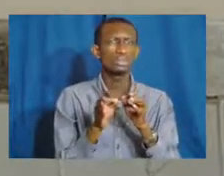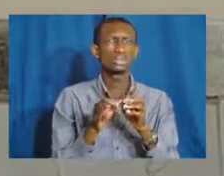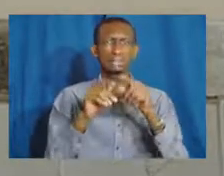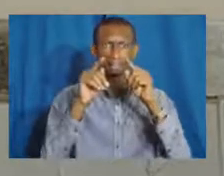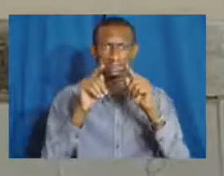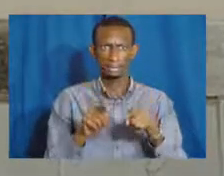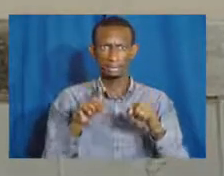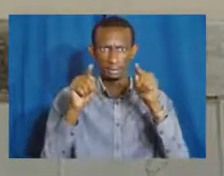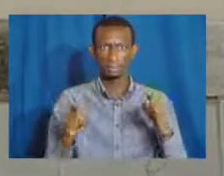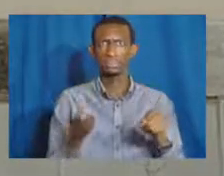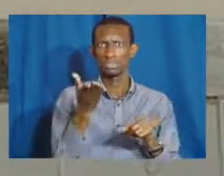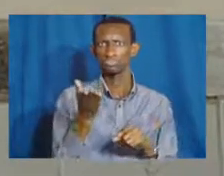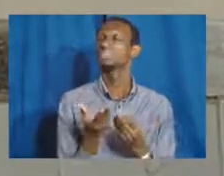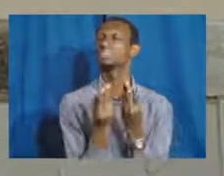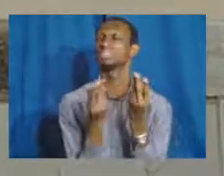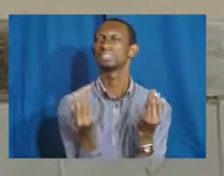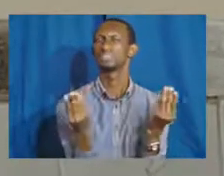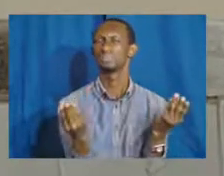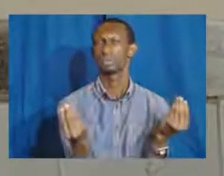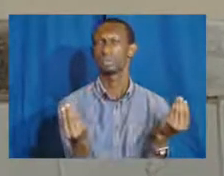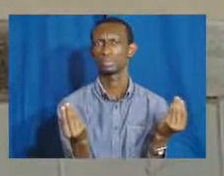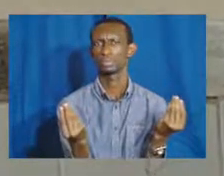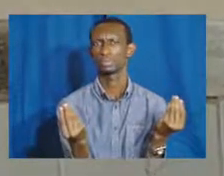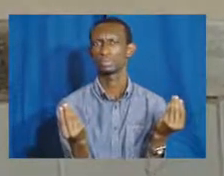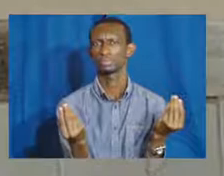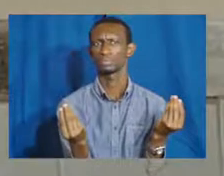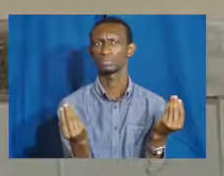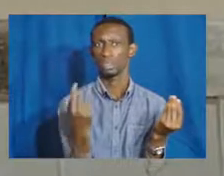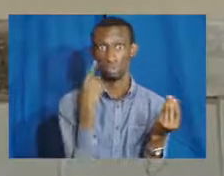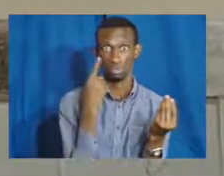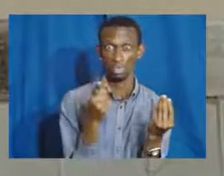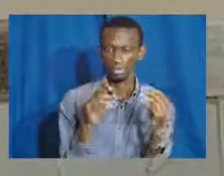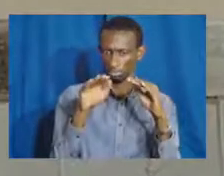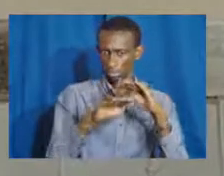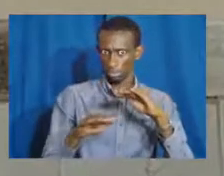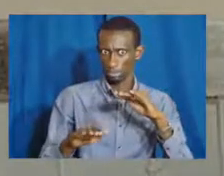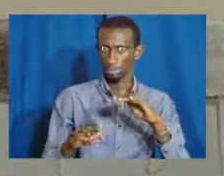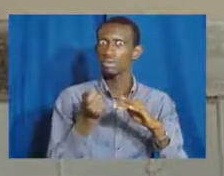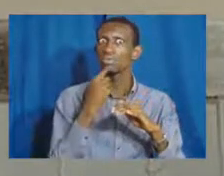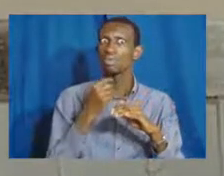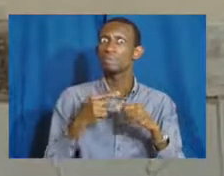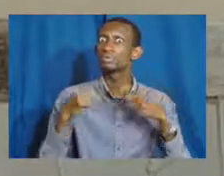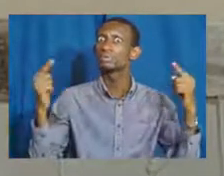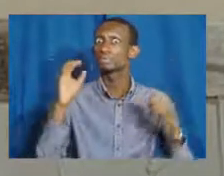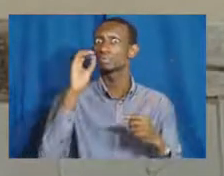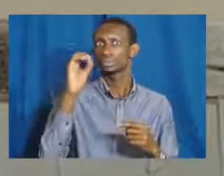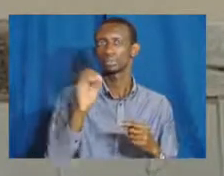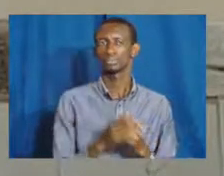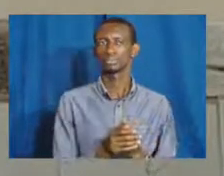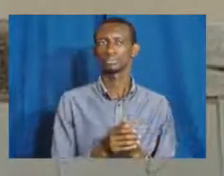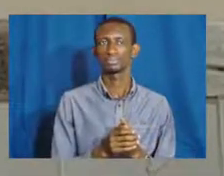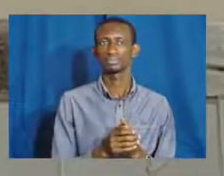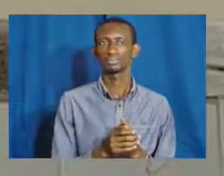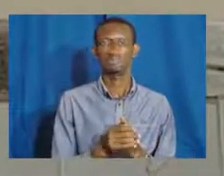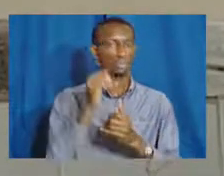domain is simple. We assume denominator to be different from zero. Finally,